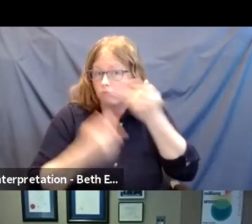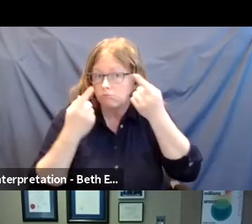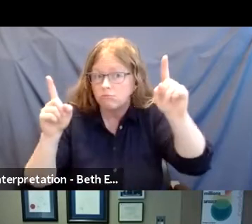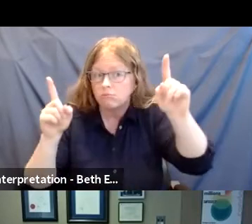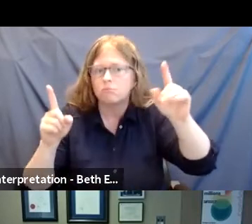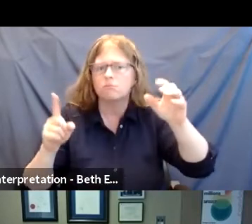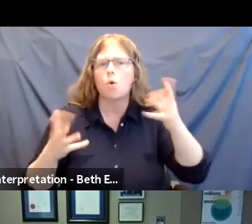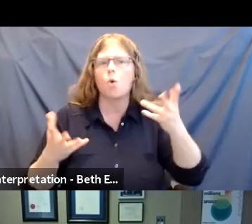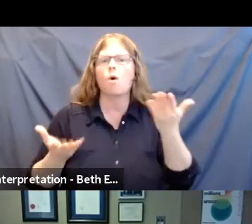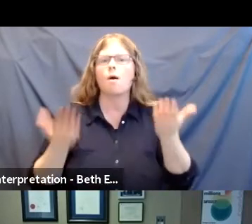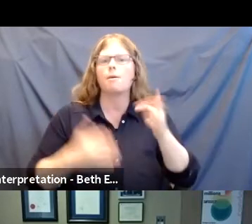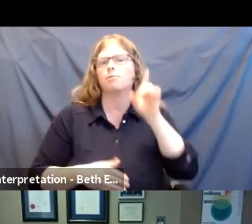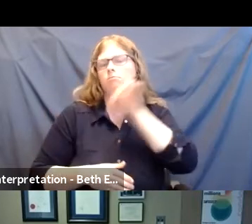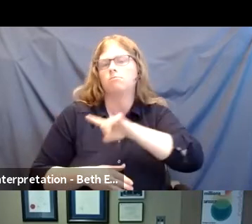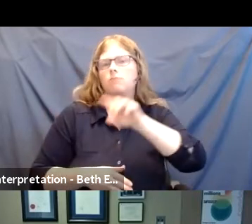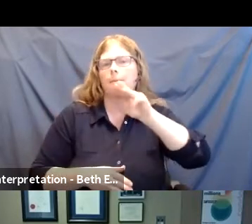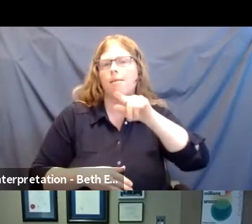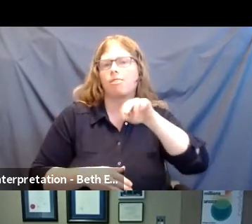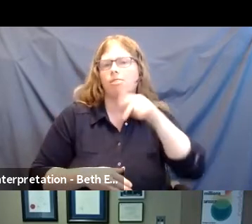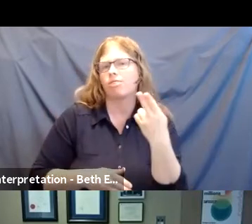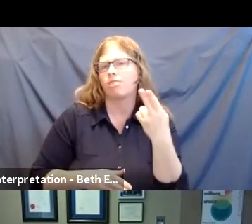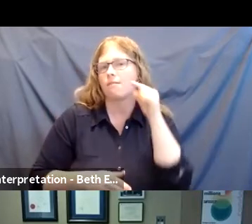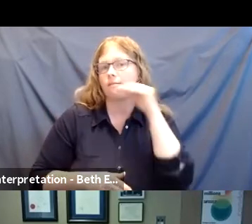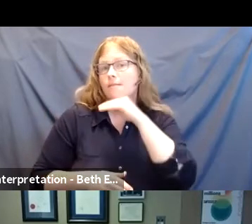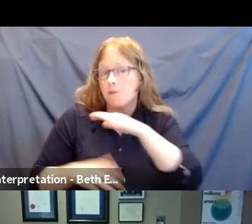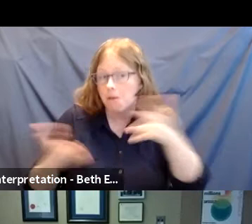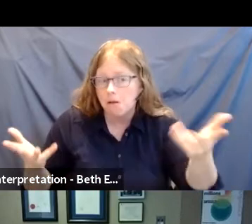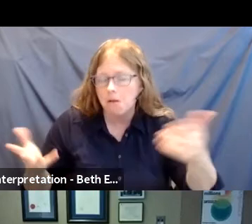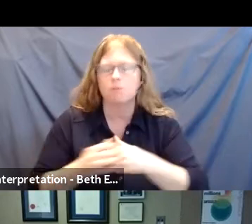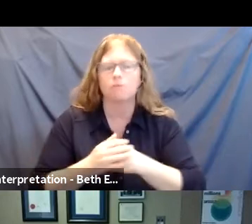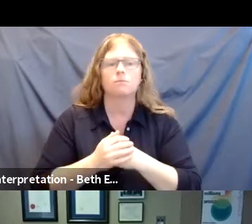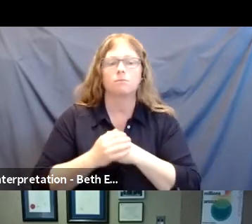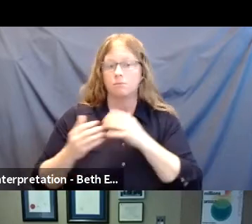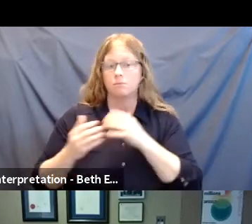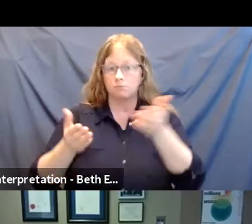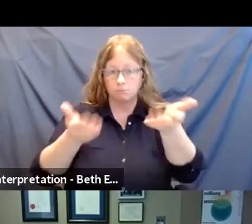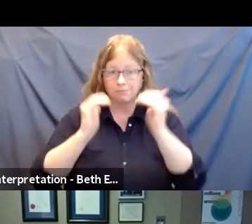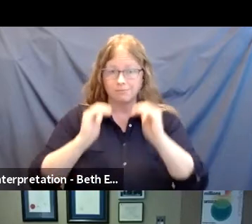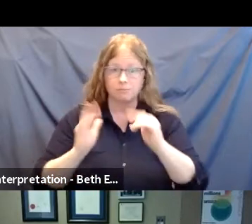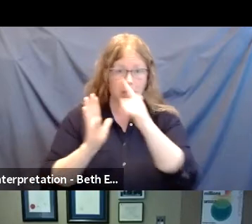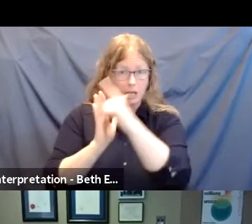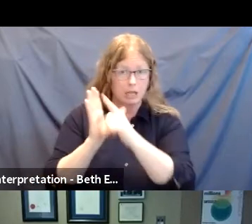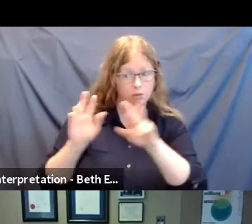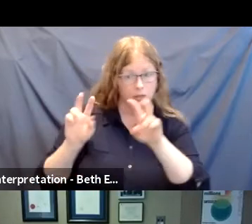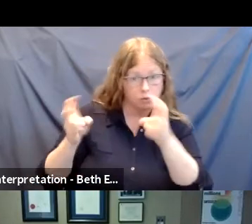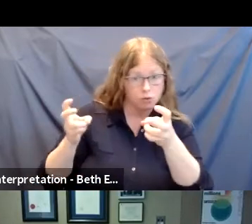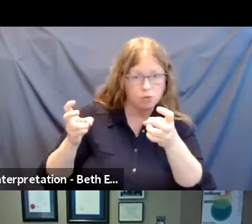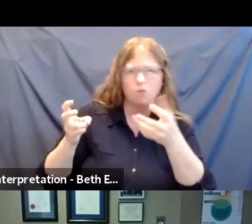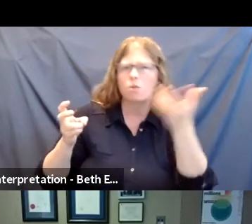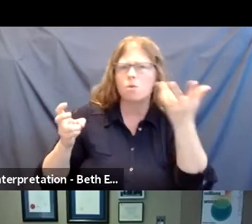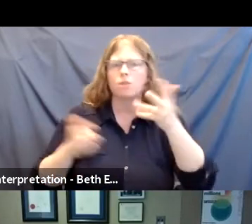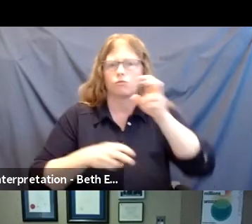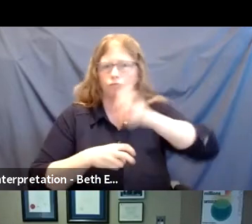are potentially leading to hesitancy, understand some of the legal issues related to immigration and